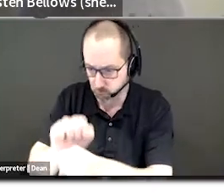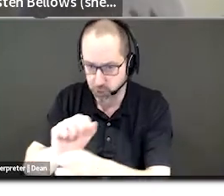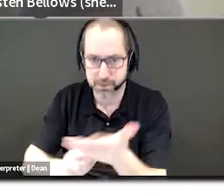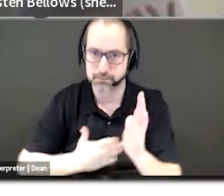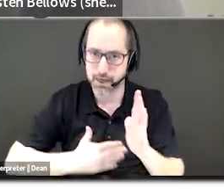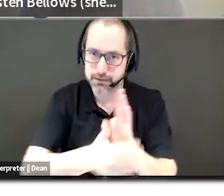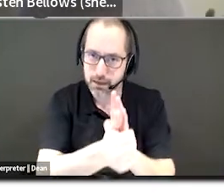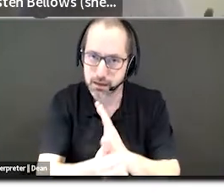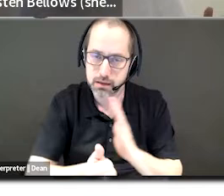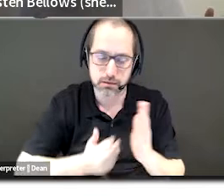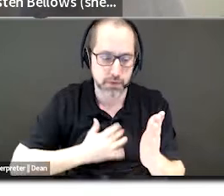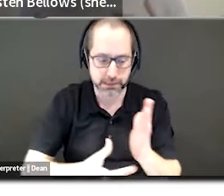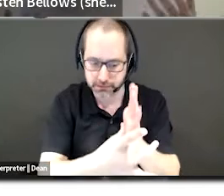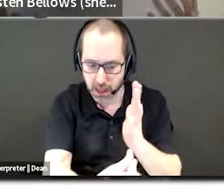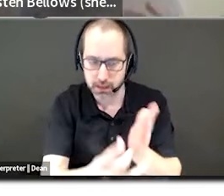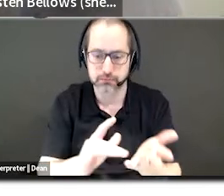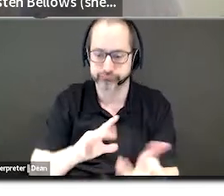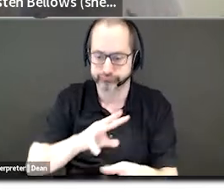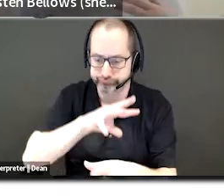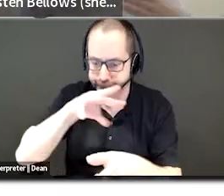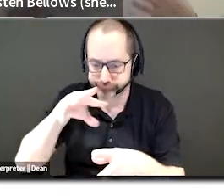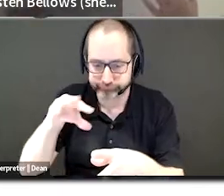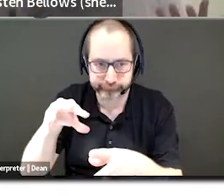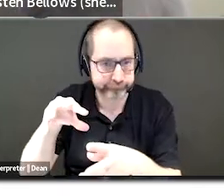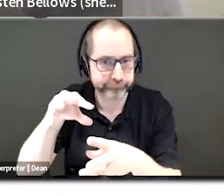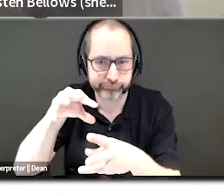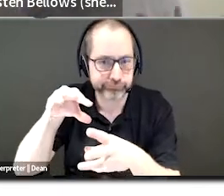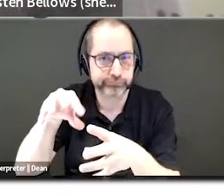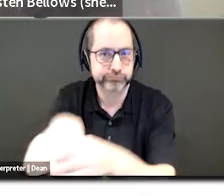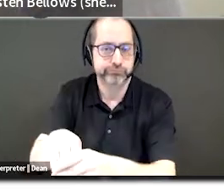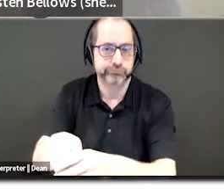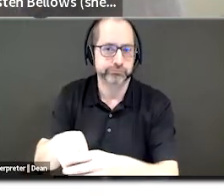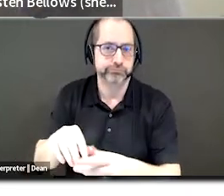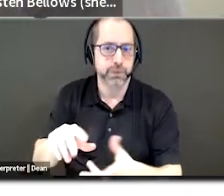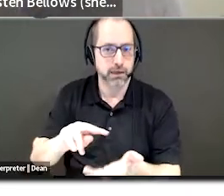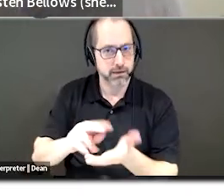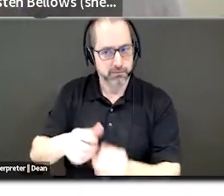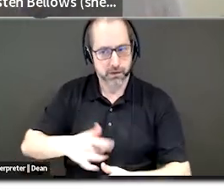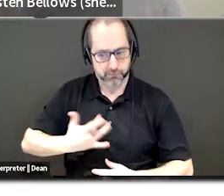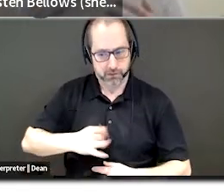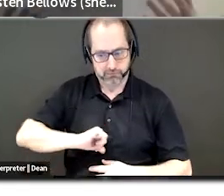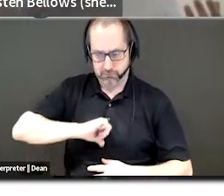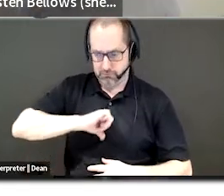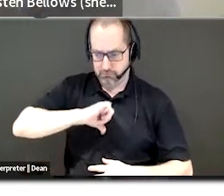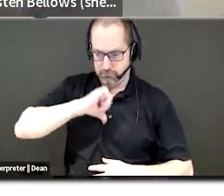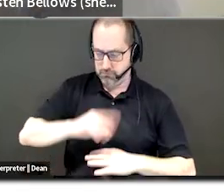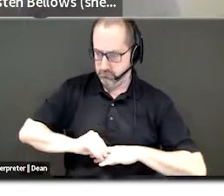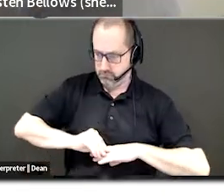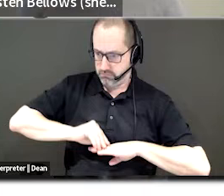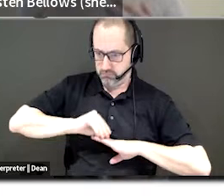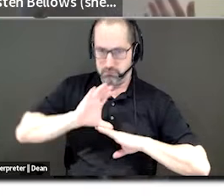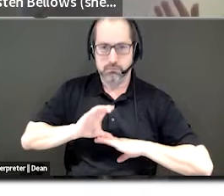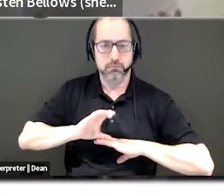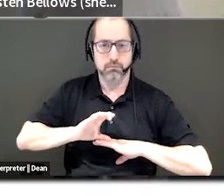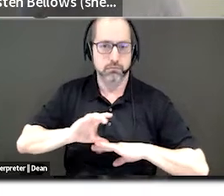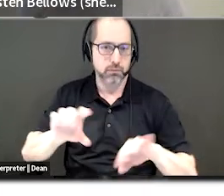Um, they, and sorry, so when we're using our skills, using our talents, this is our chance to shine